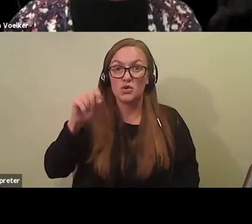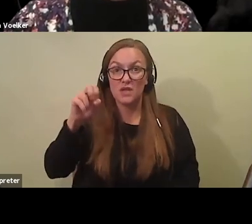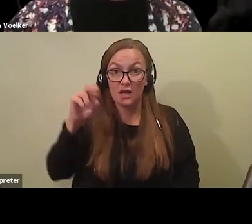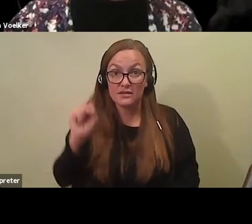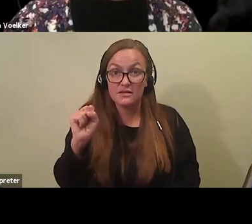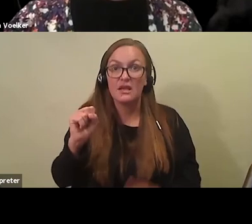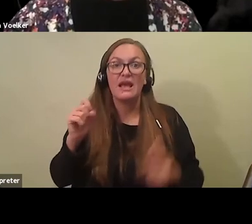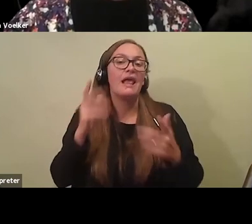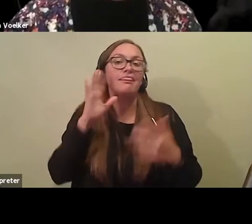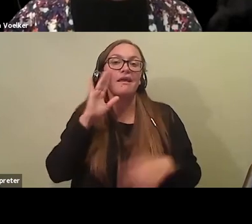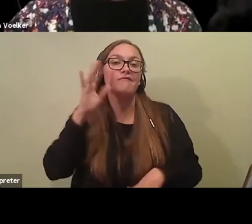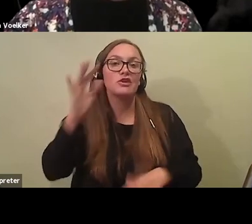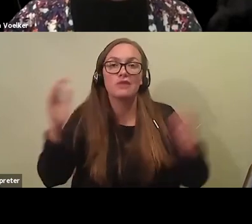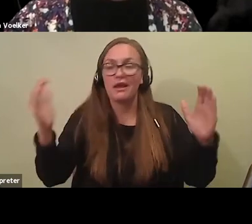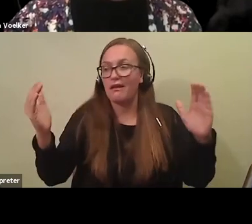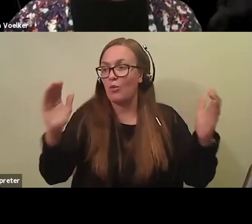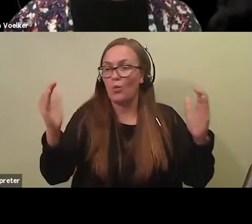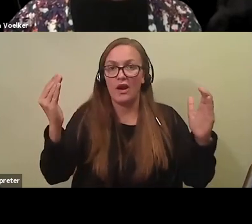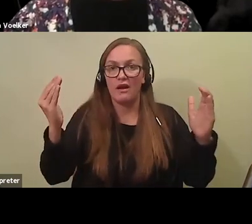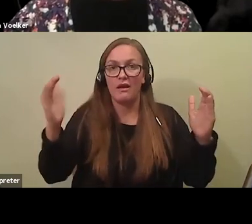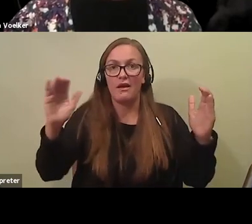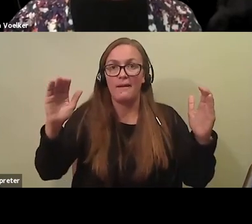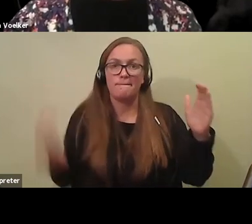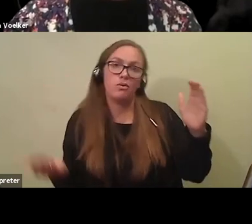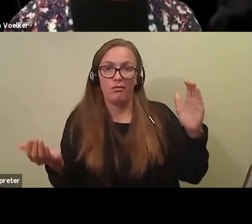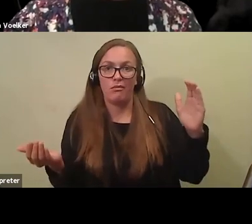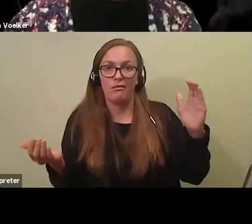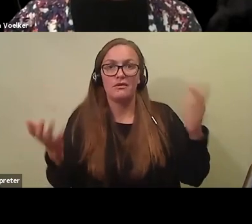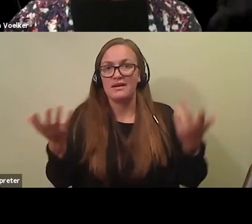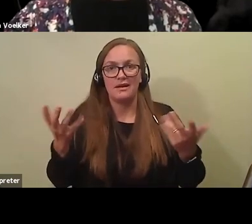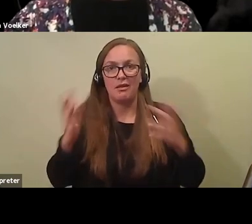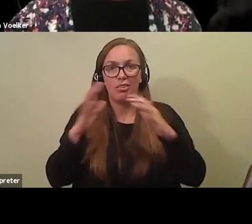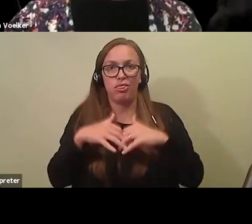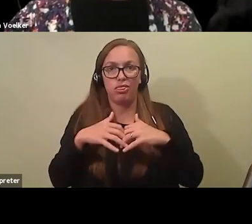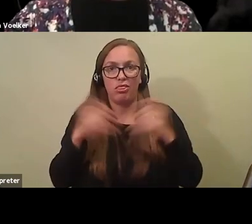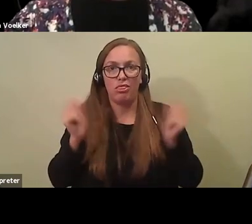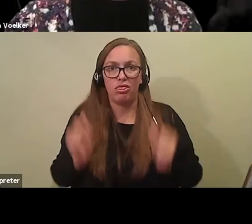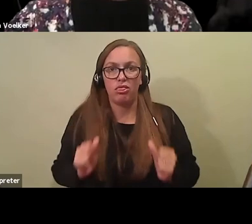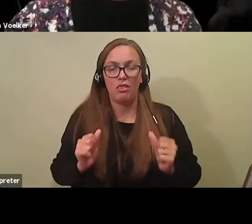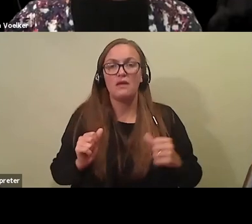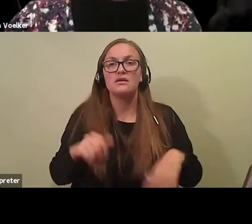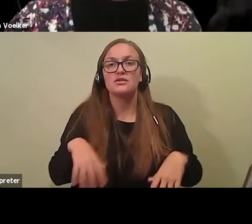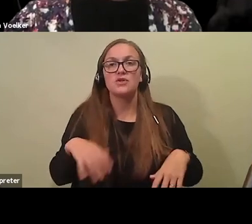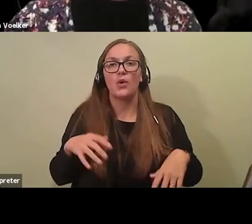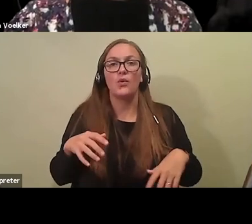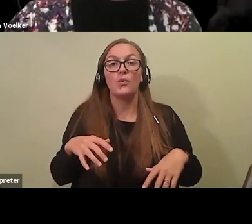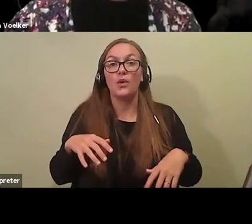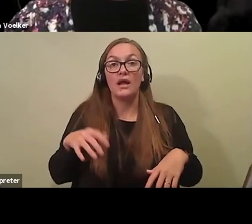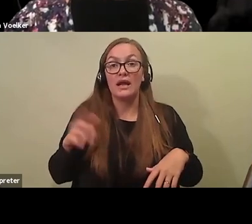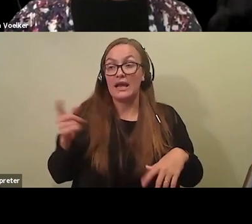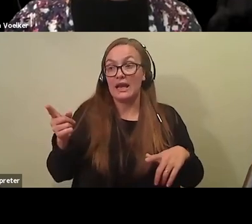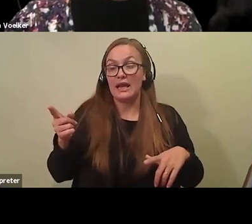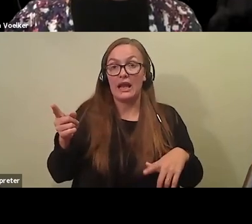So say it only reflects 90 out of the 100 photons. So the 10 that comes out, that is the laser.